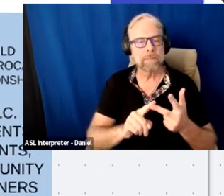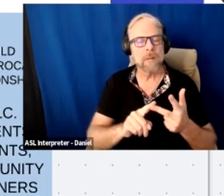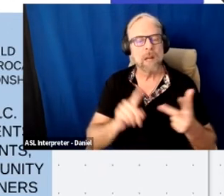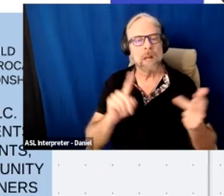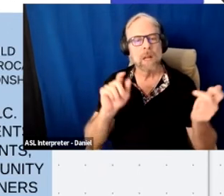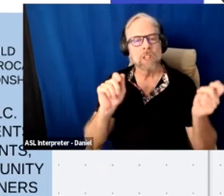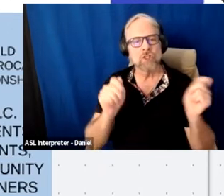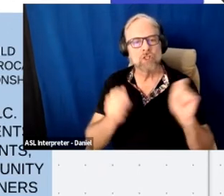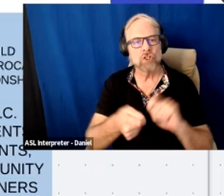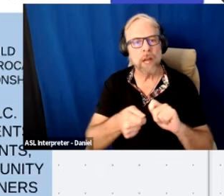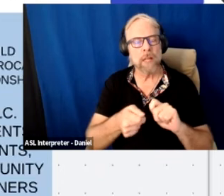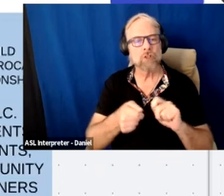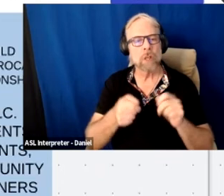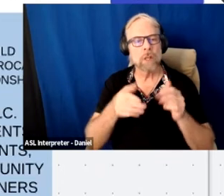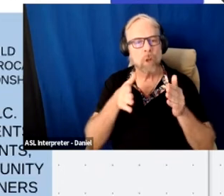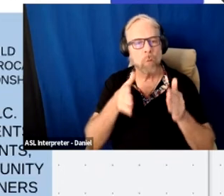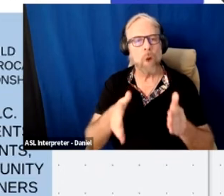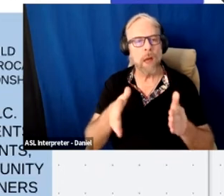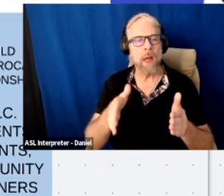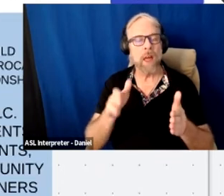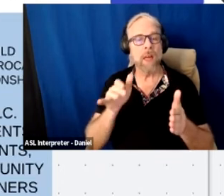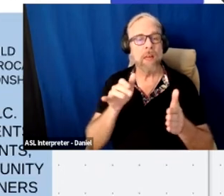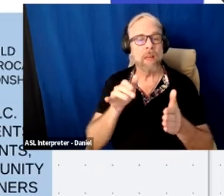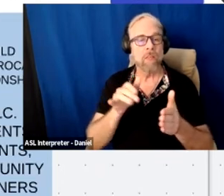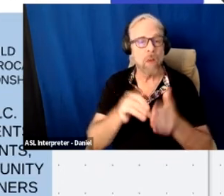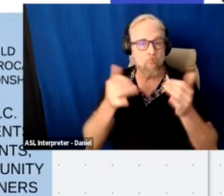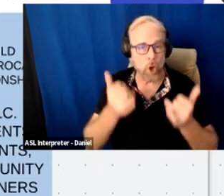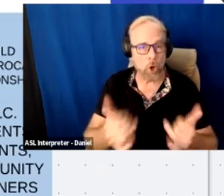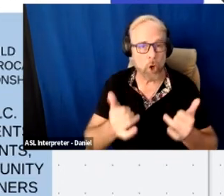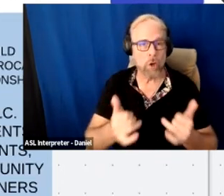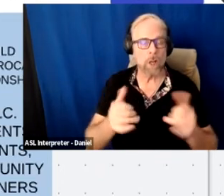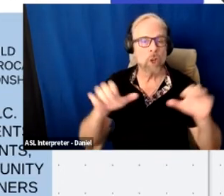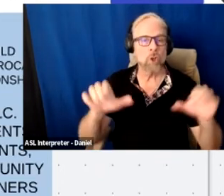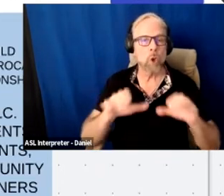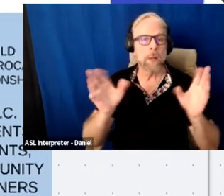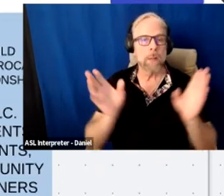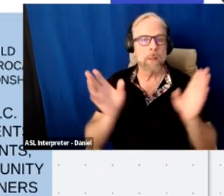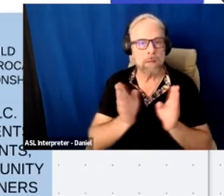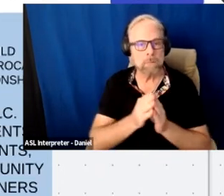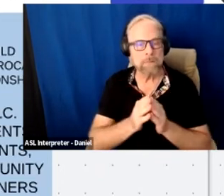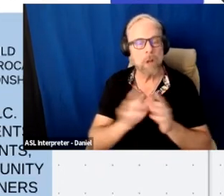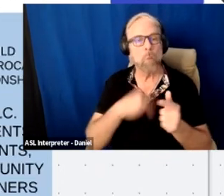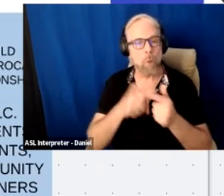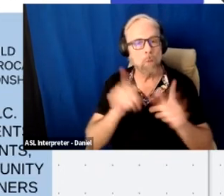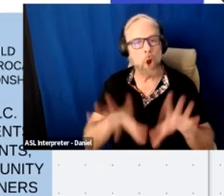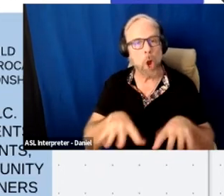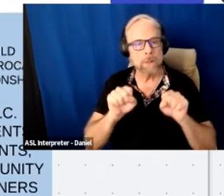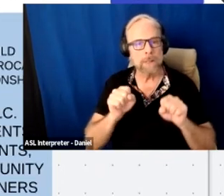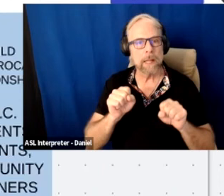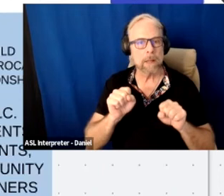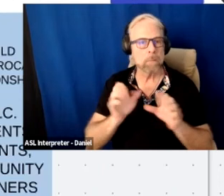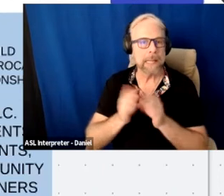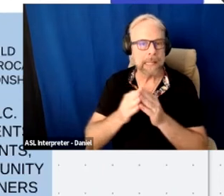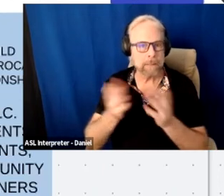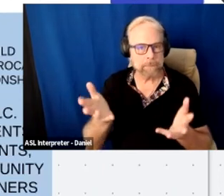changing the way that we're currently doing meetings and when we're hosting them,